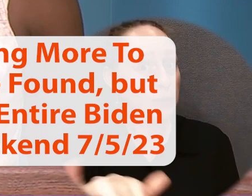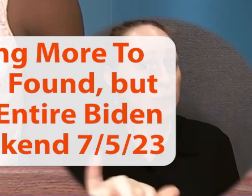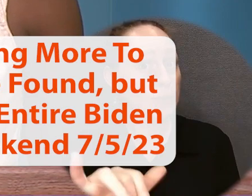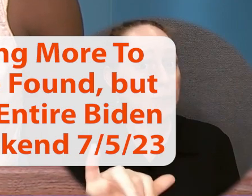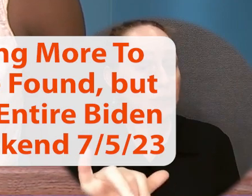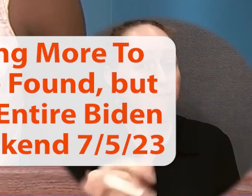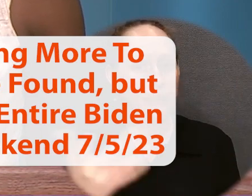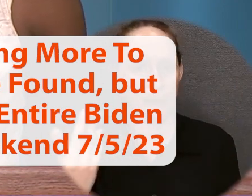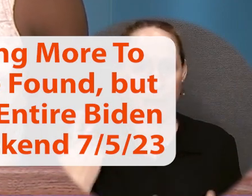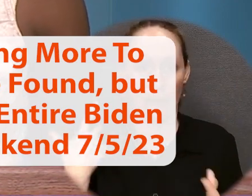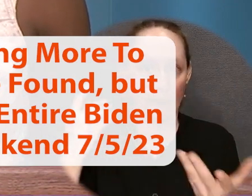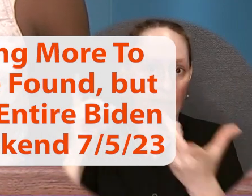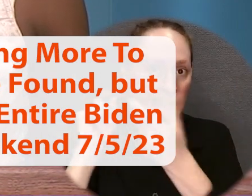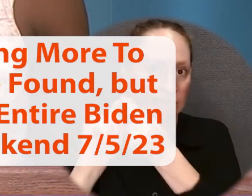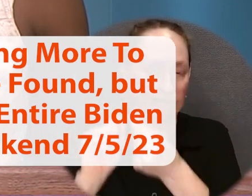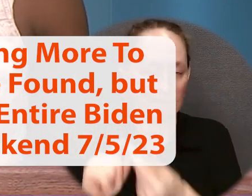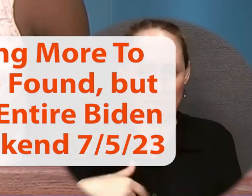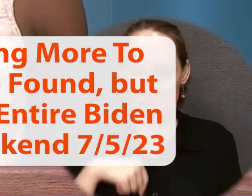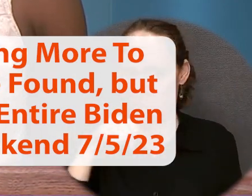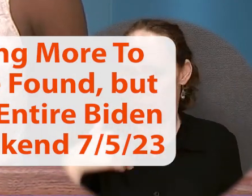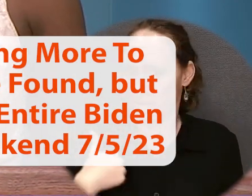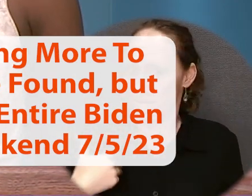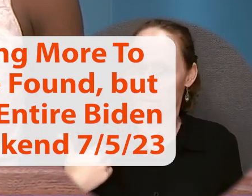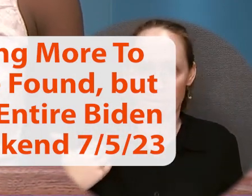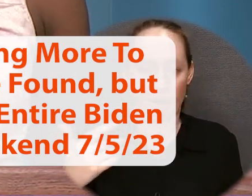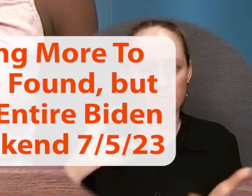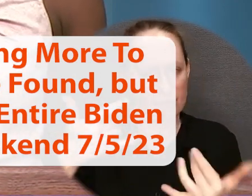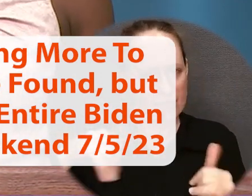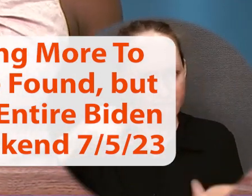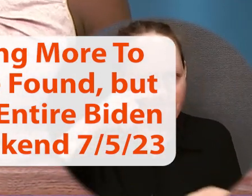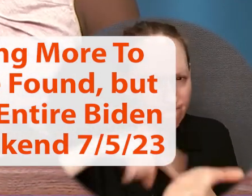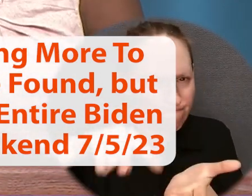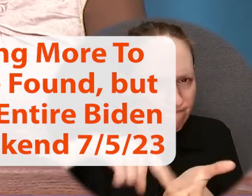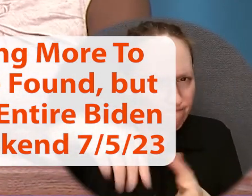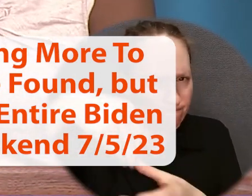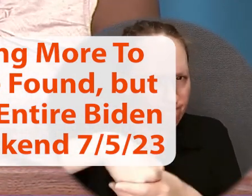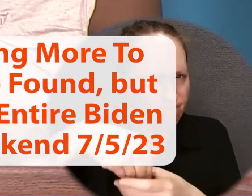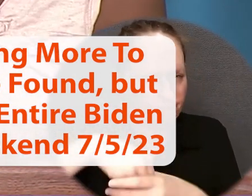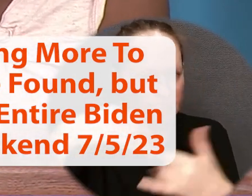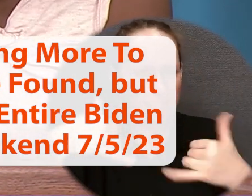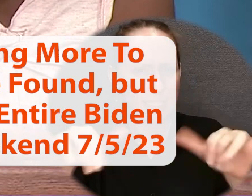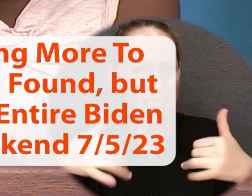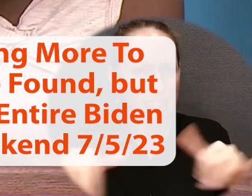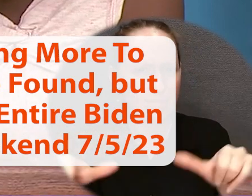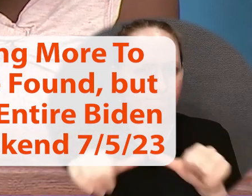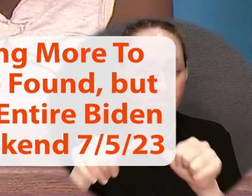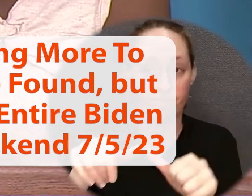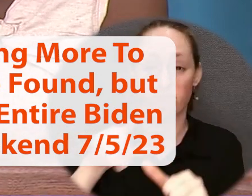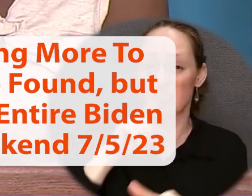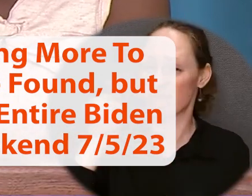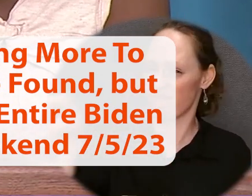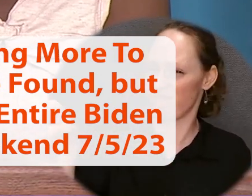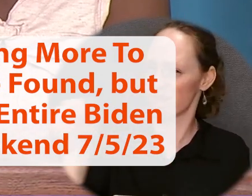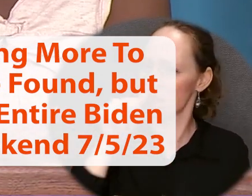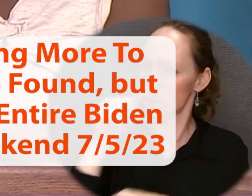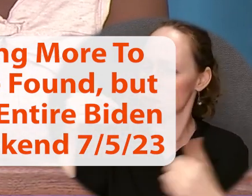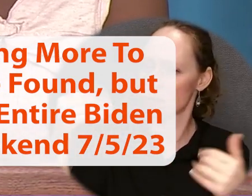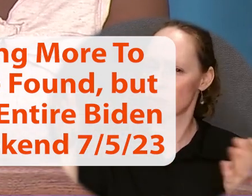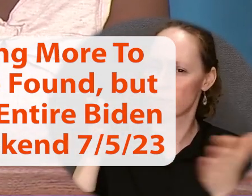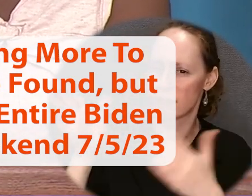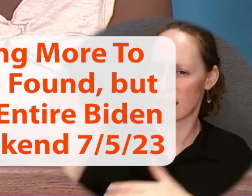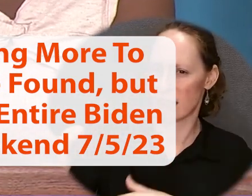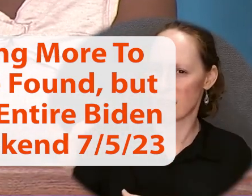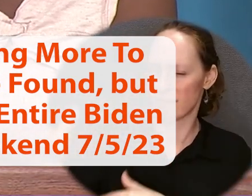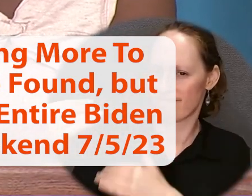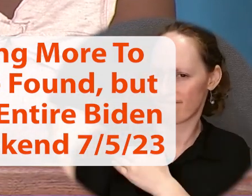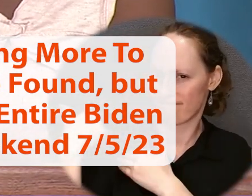particular area. I just don't have anything more to share. It is under investigation by the Secret Service. This is in their purview, and so we're going to